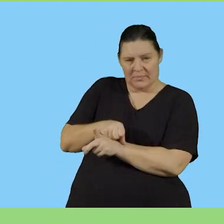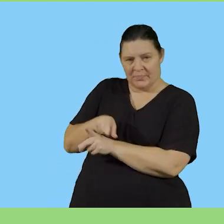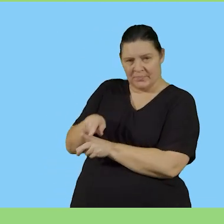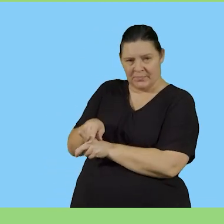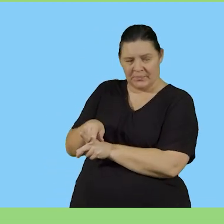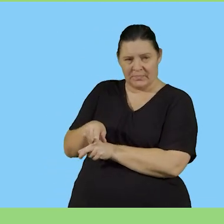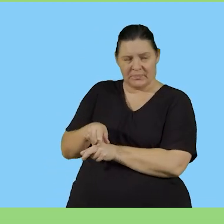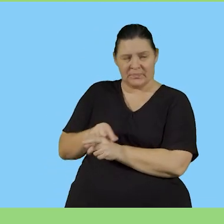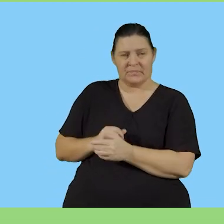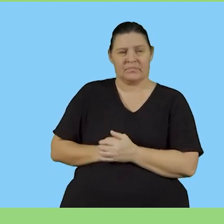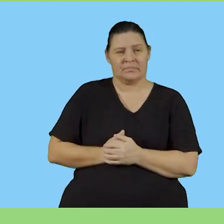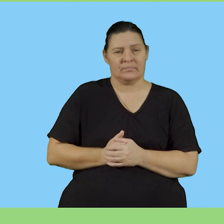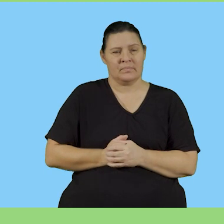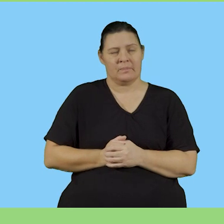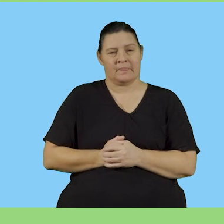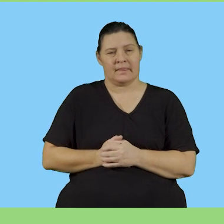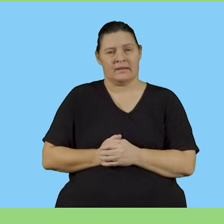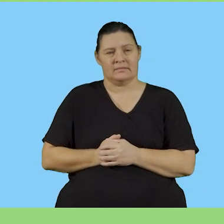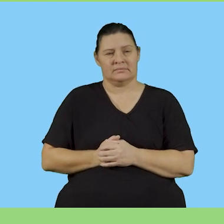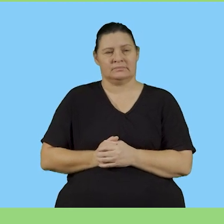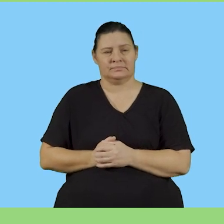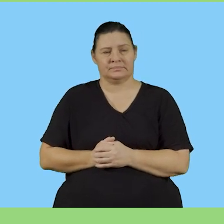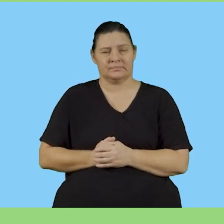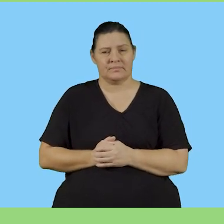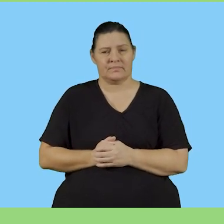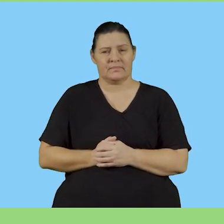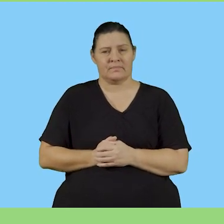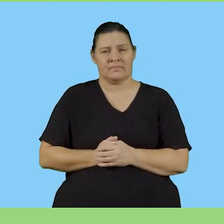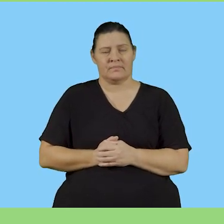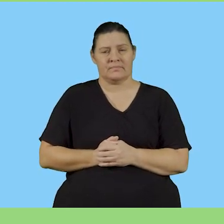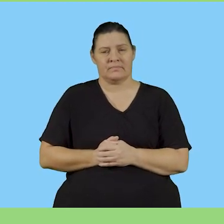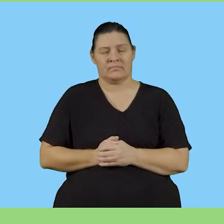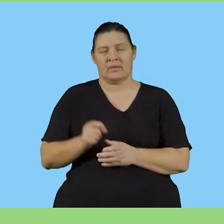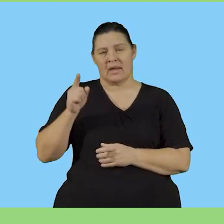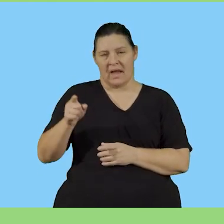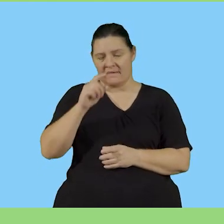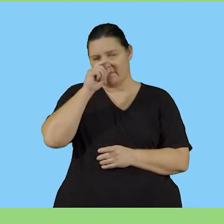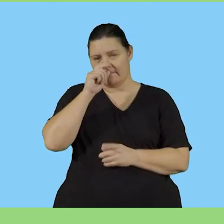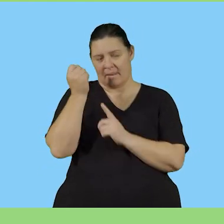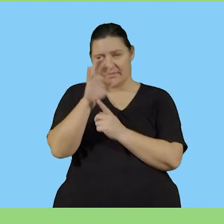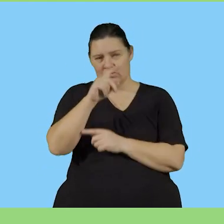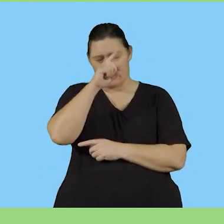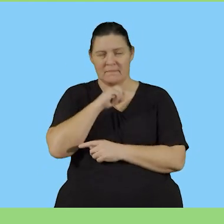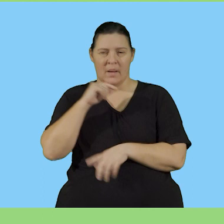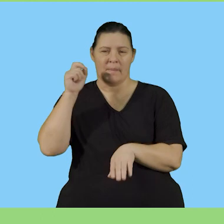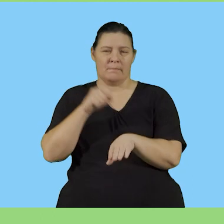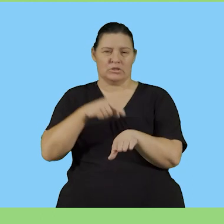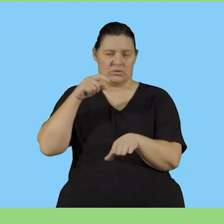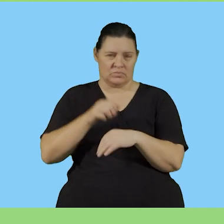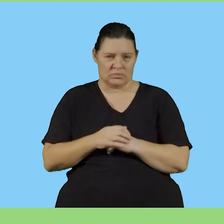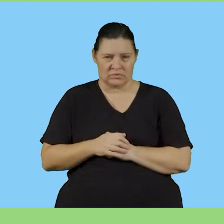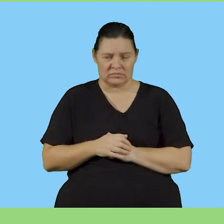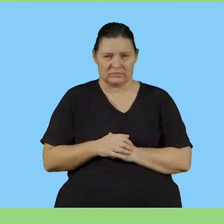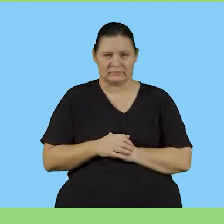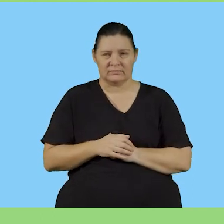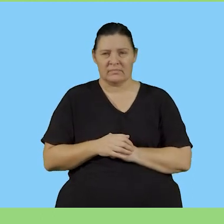parasitic interaction. So one species benefits, the other one might be weak or eventually die. Here's a picture that shows